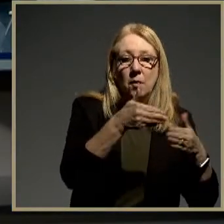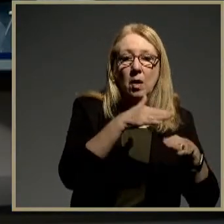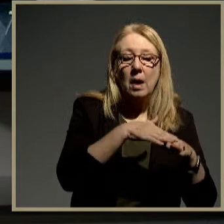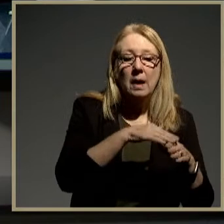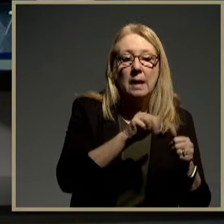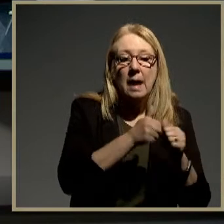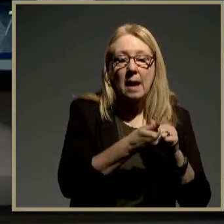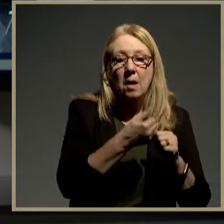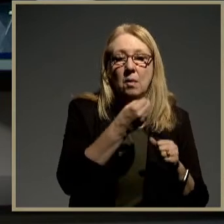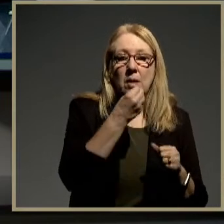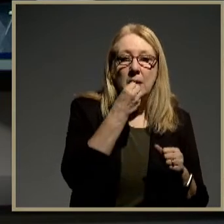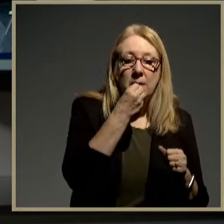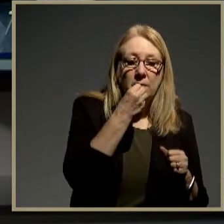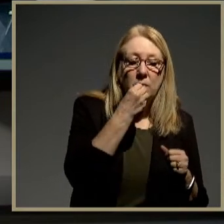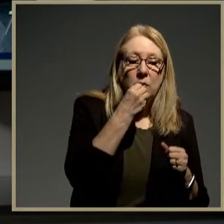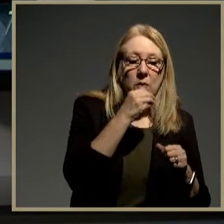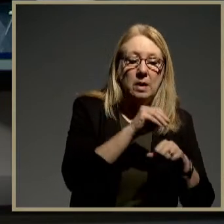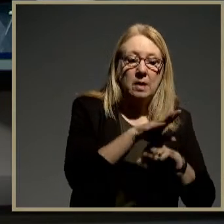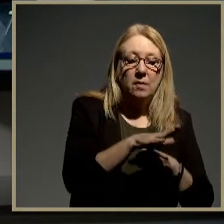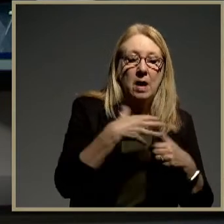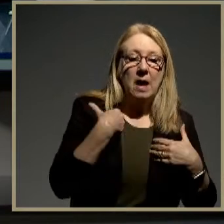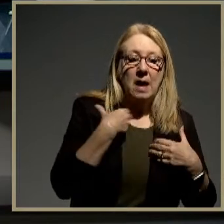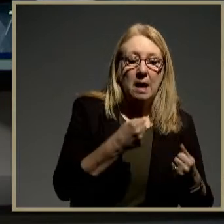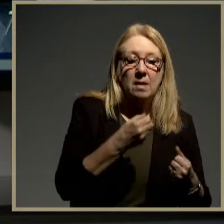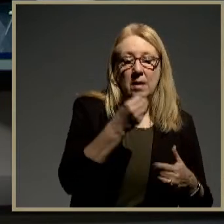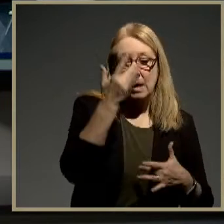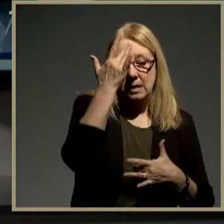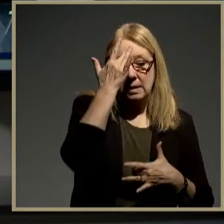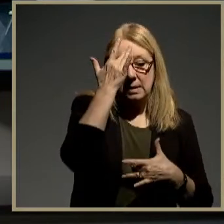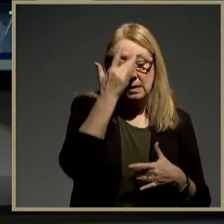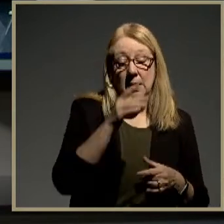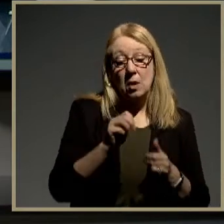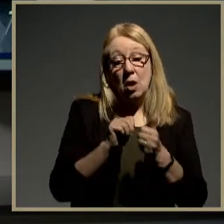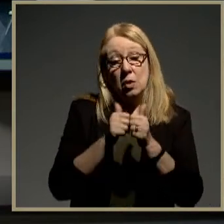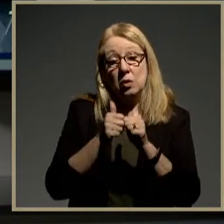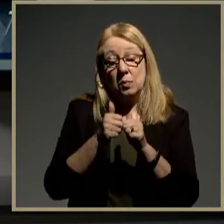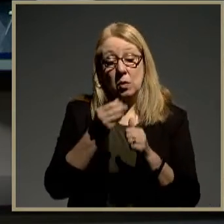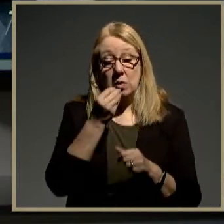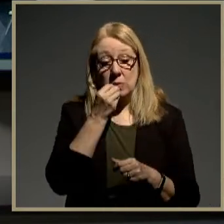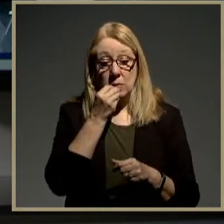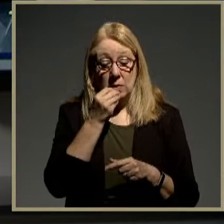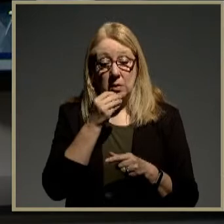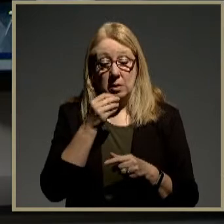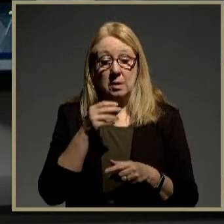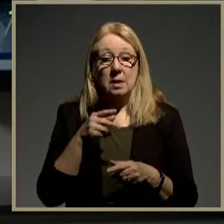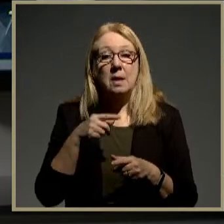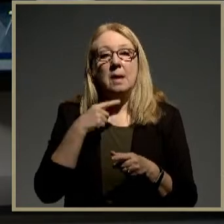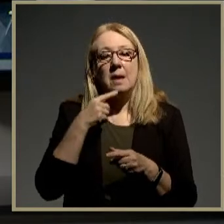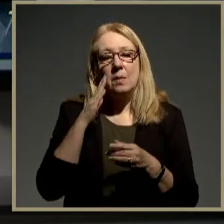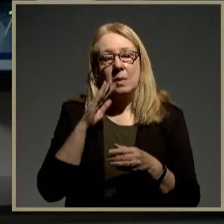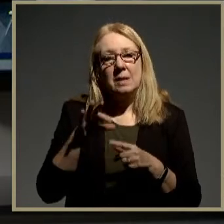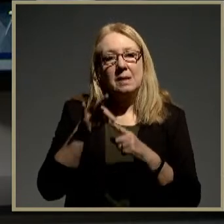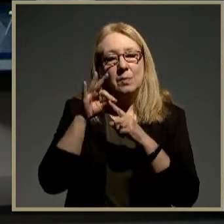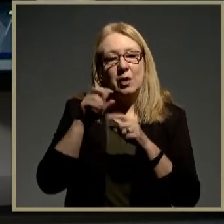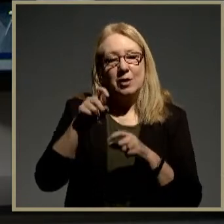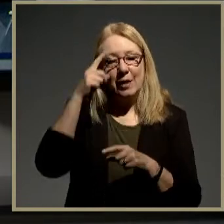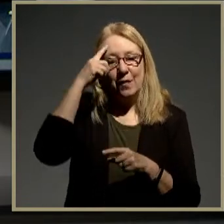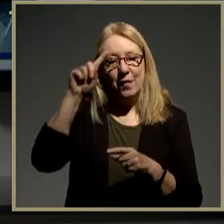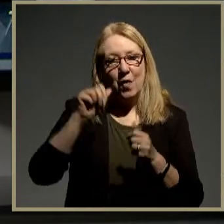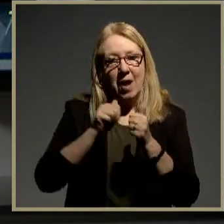of nutrition in health and disease. On the other hand, a sports nutritionist focuses on the special needs of